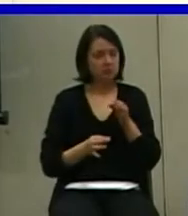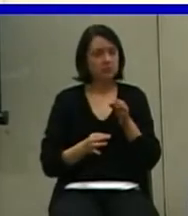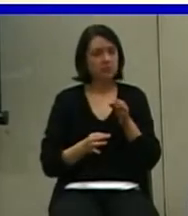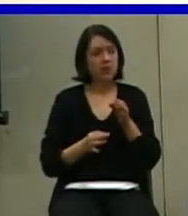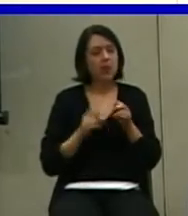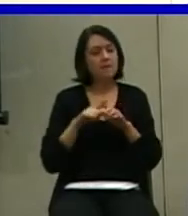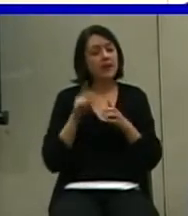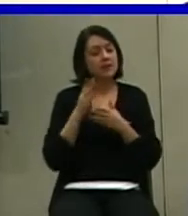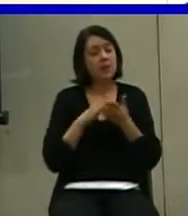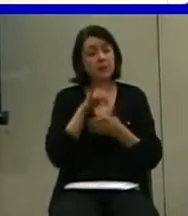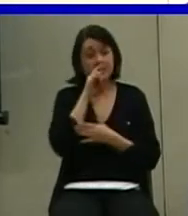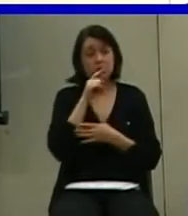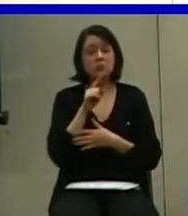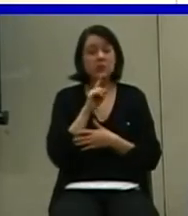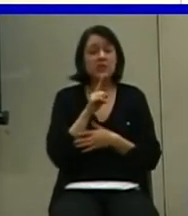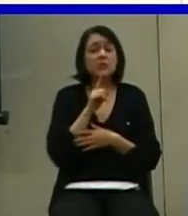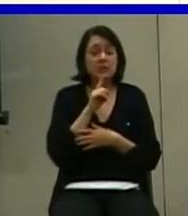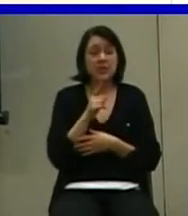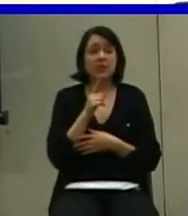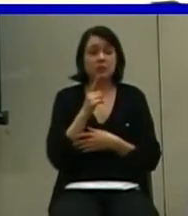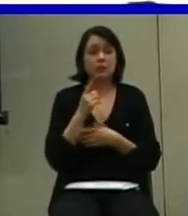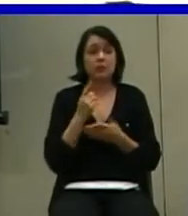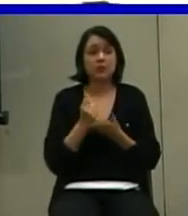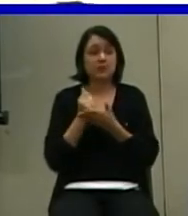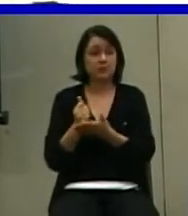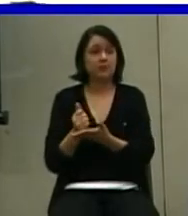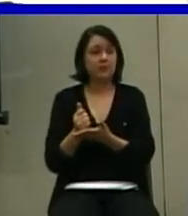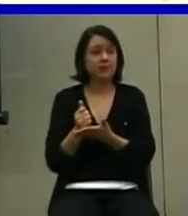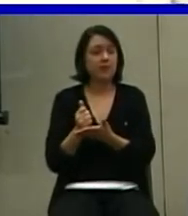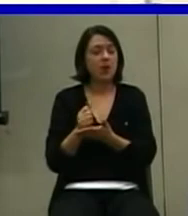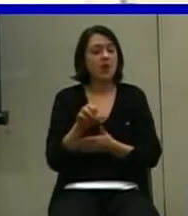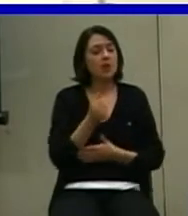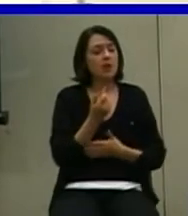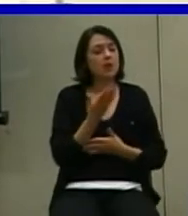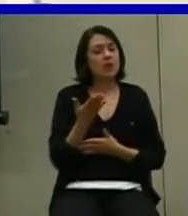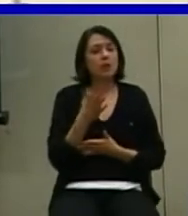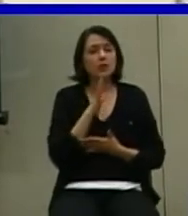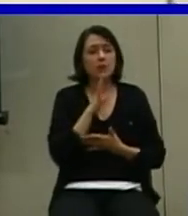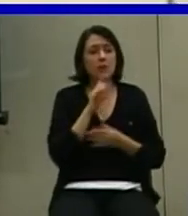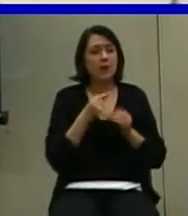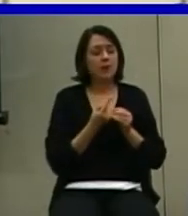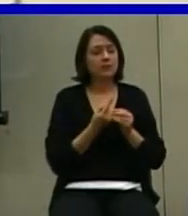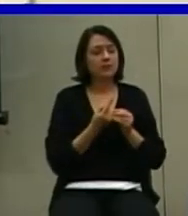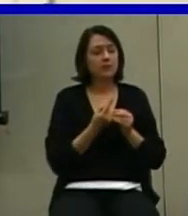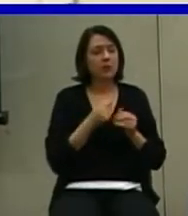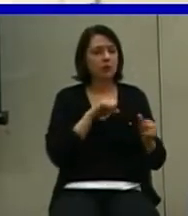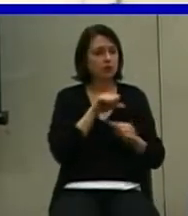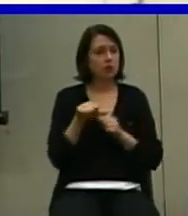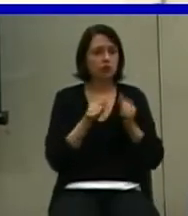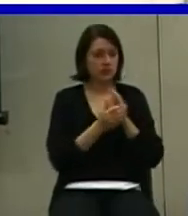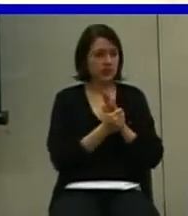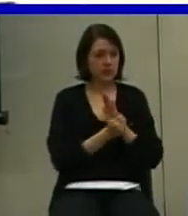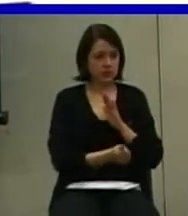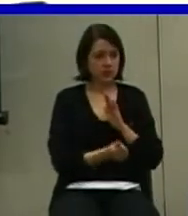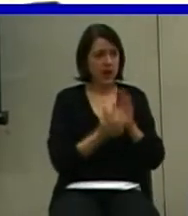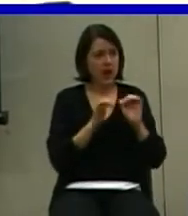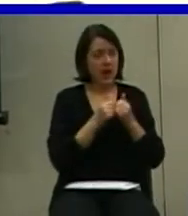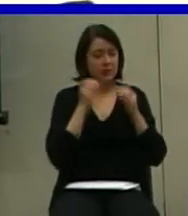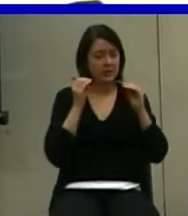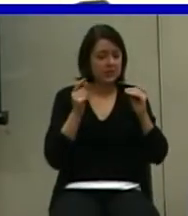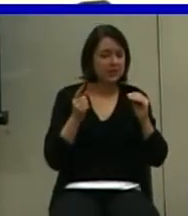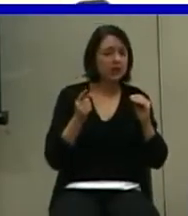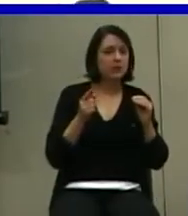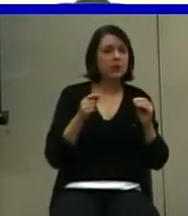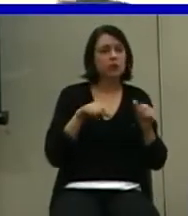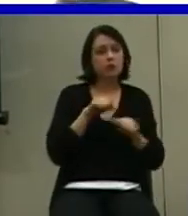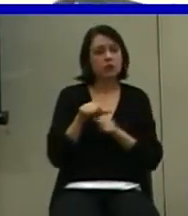but some kids it really, really works for. The other one I want to talk about a little bit today is the social skills. How do we teach social skills